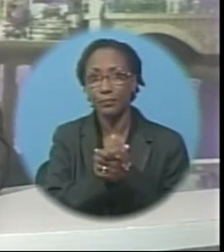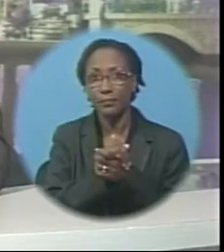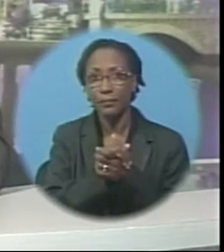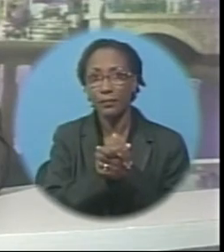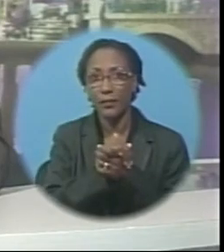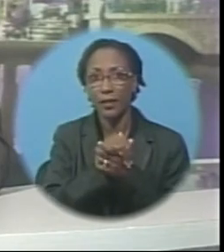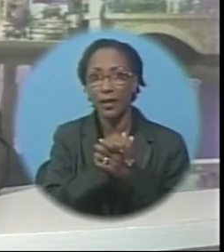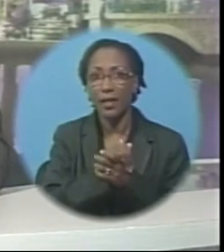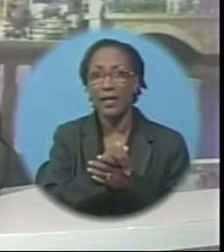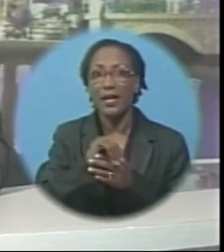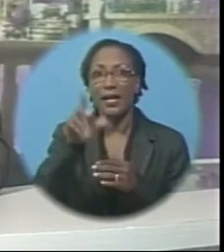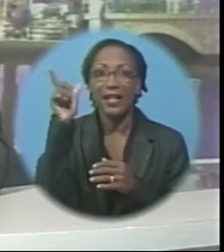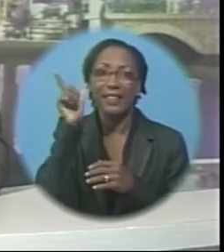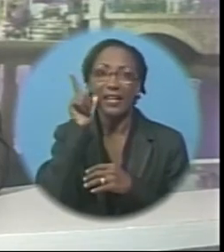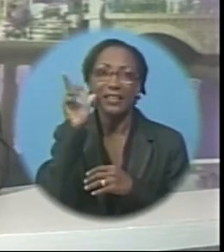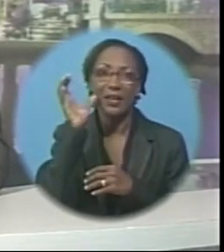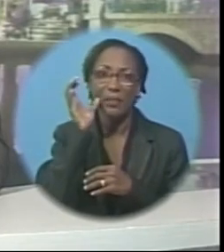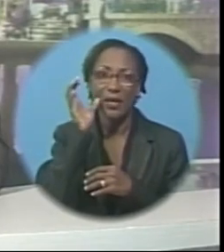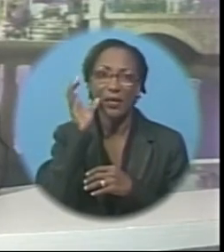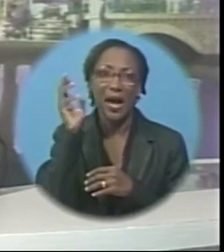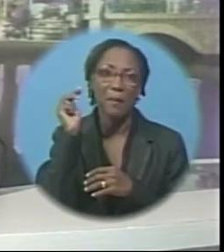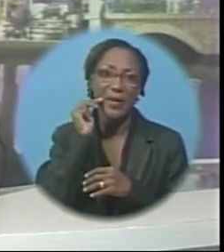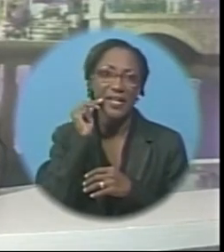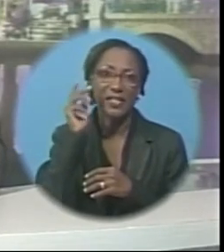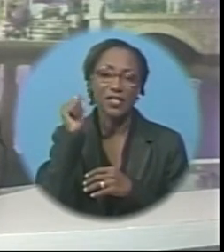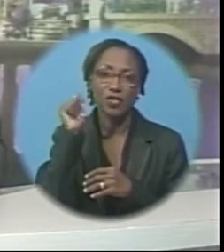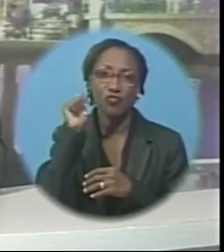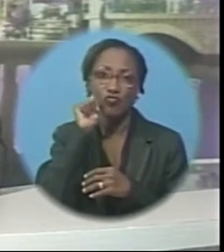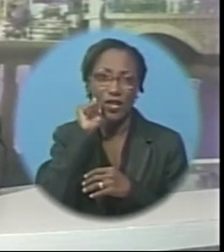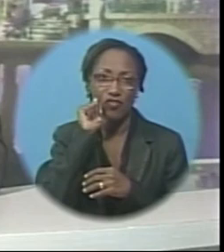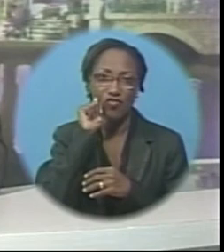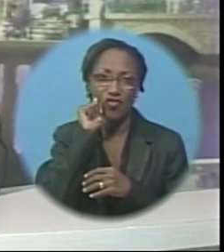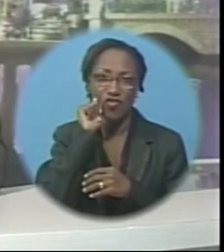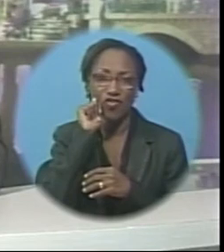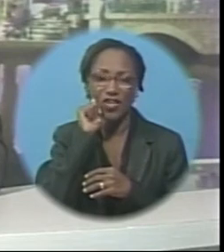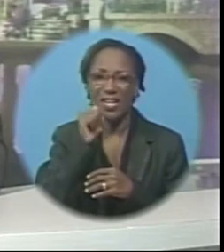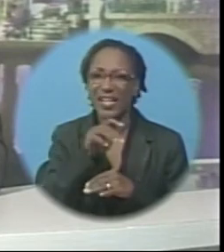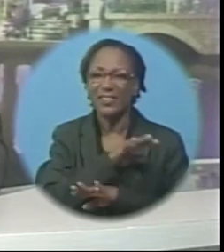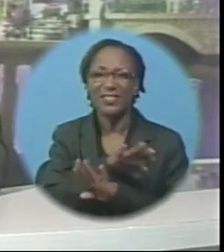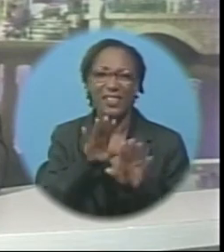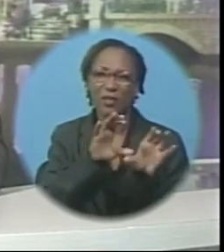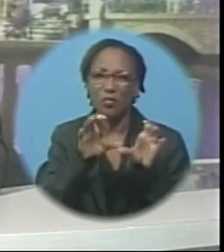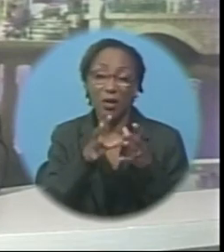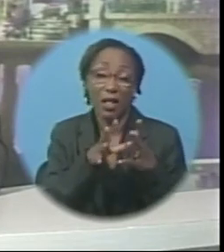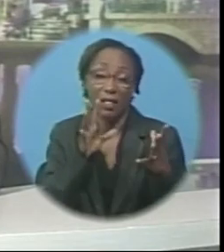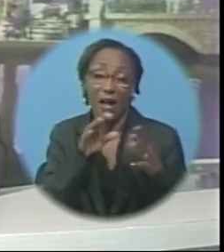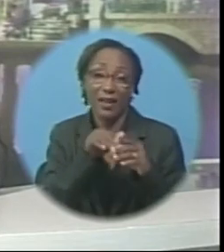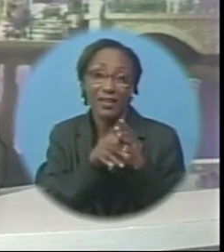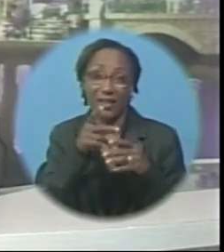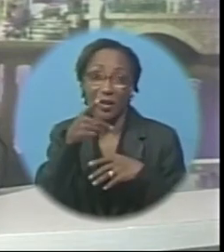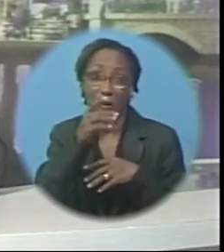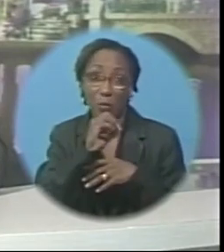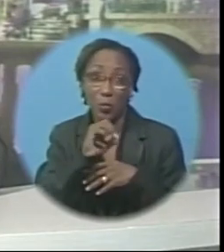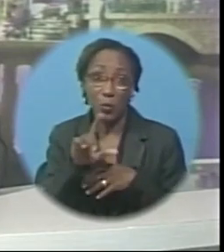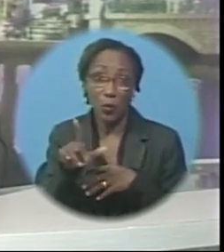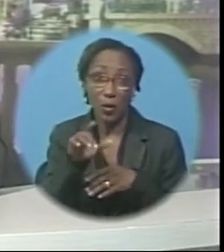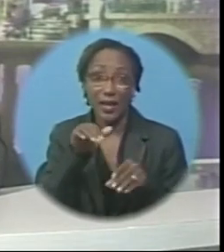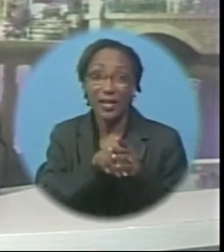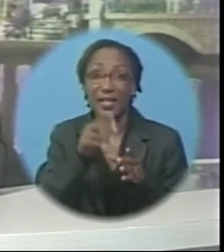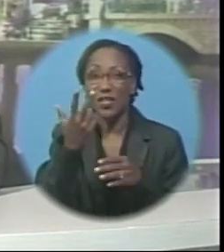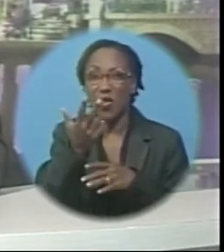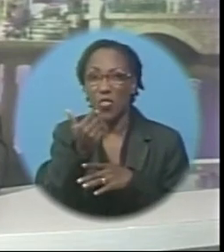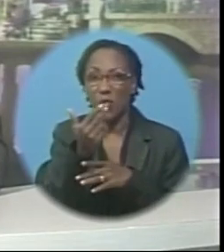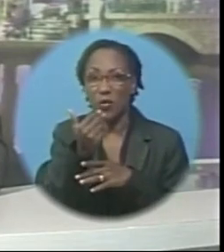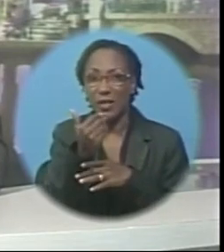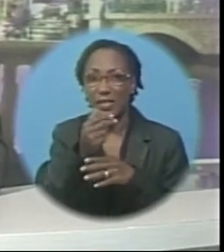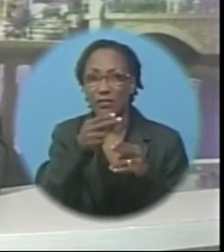Lani Cabrera and Michaela Treasure had an unproductive day in the pool for Barbados at the 13th IFNA Short Course Championships in